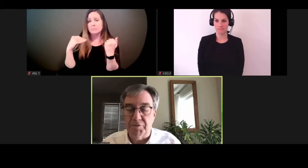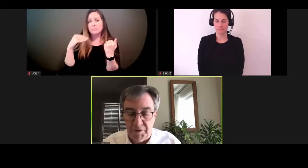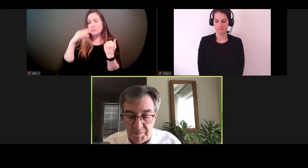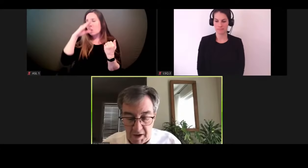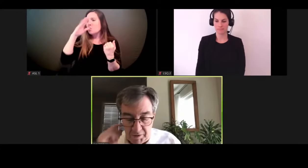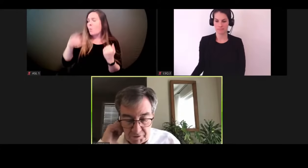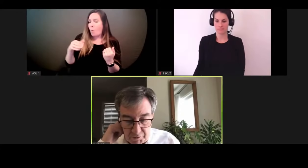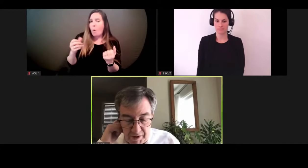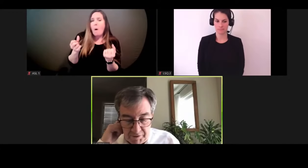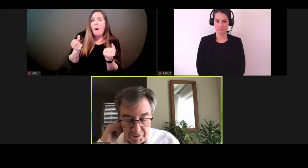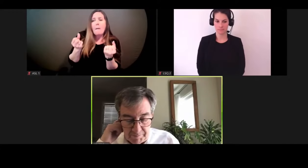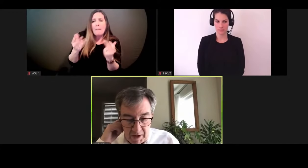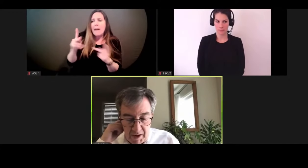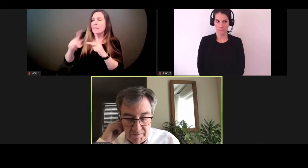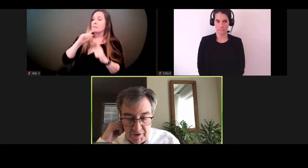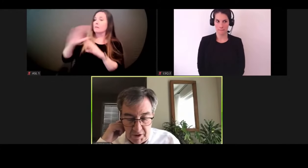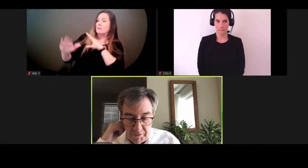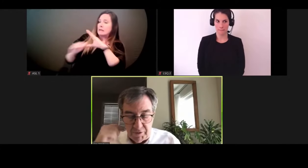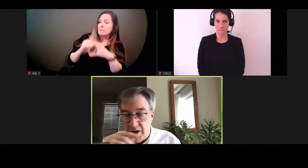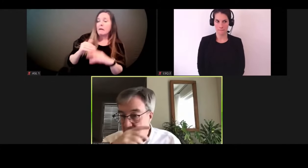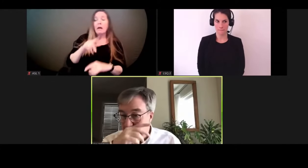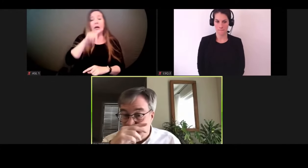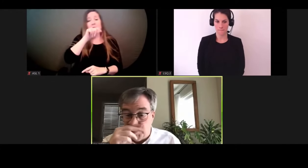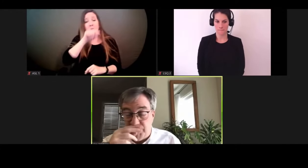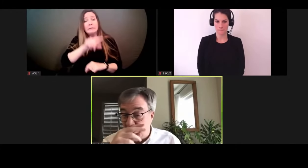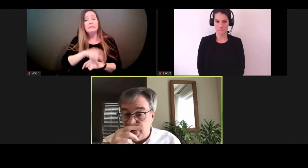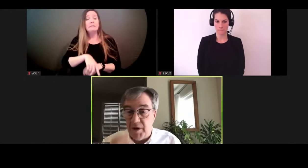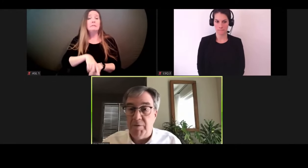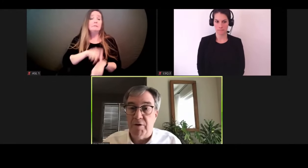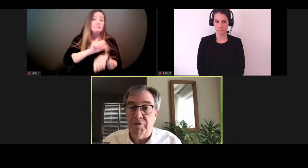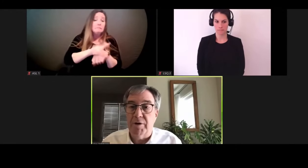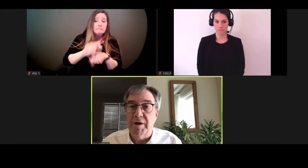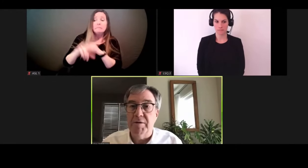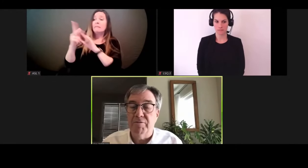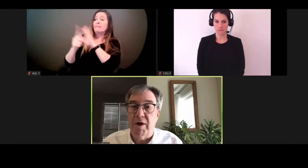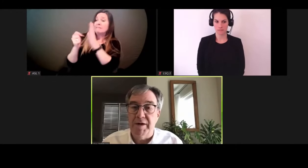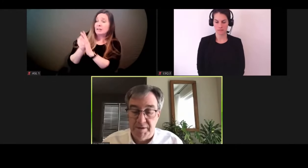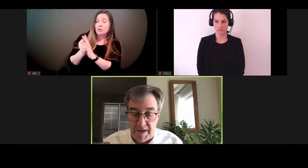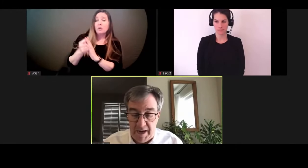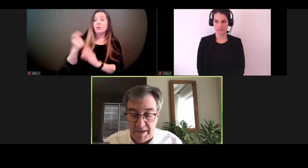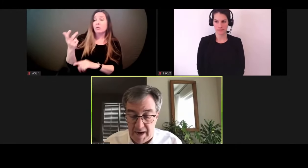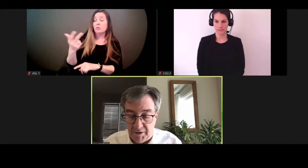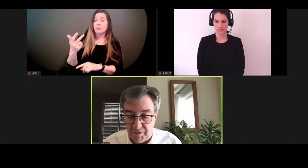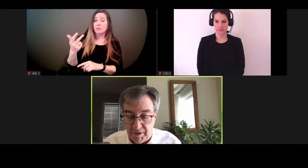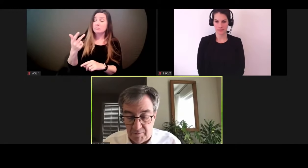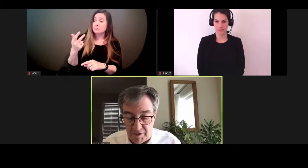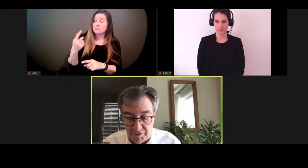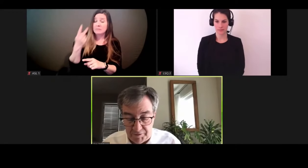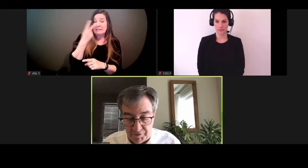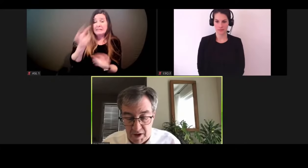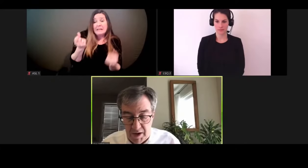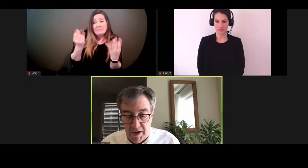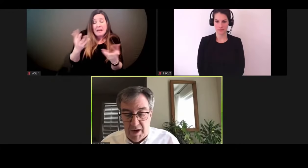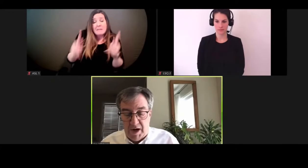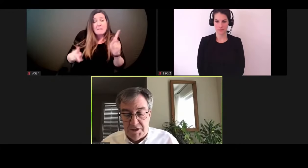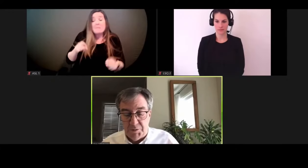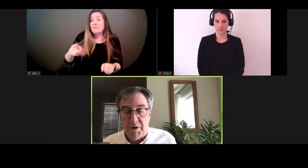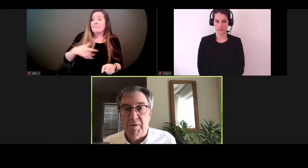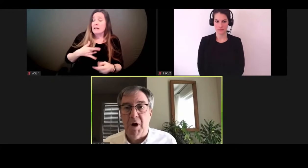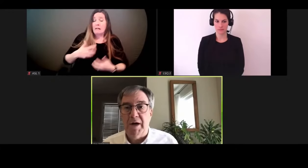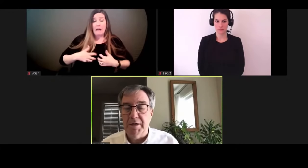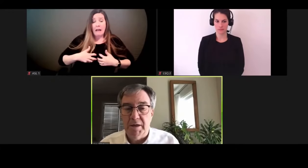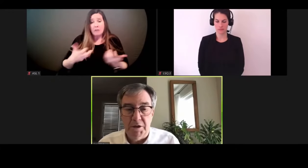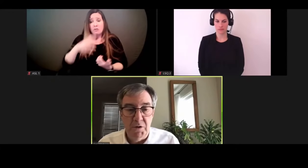residents through emails and tweets and videos, and some very, very frustrated, frightened, and angry residents. I just